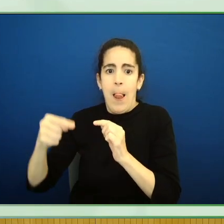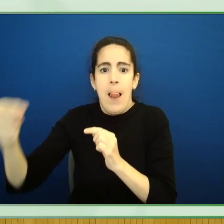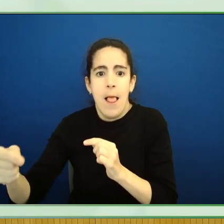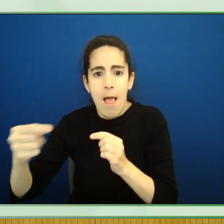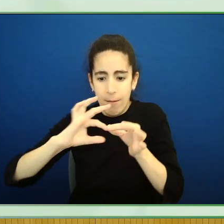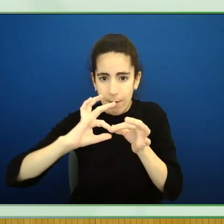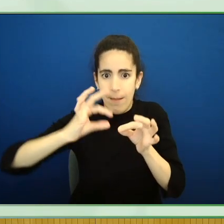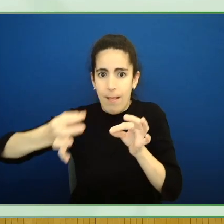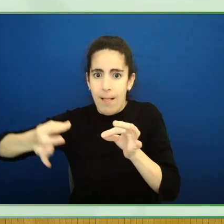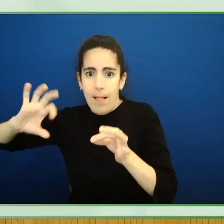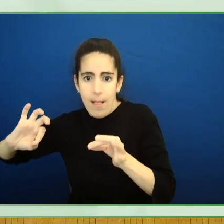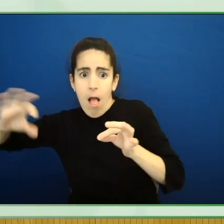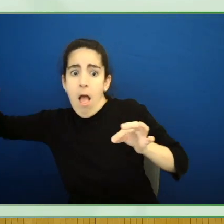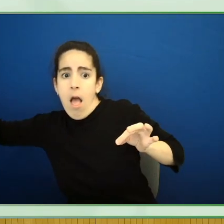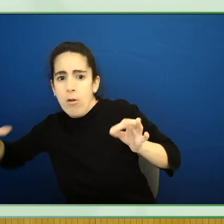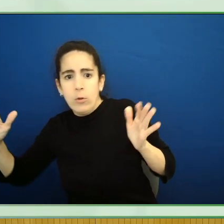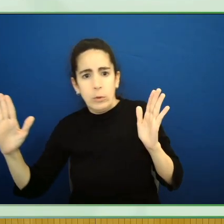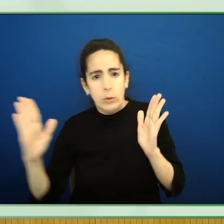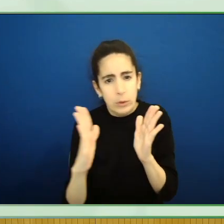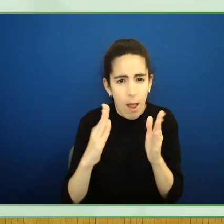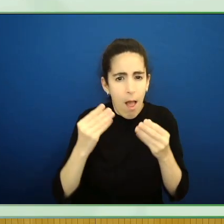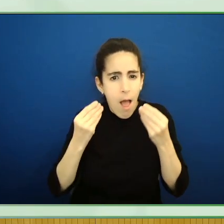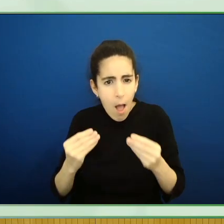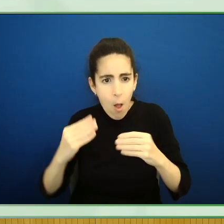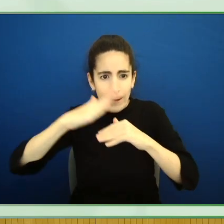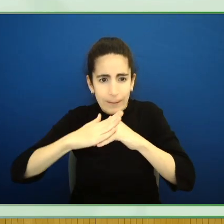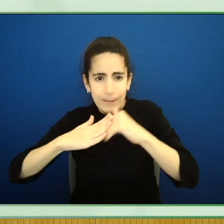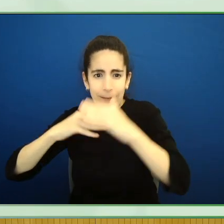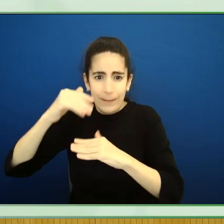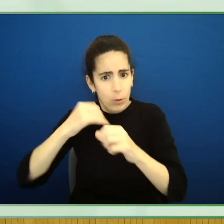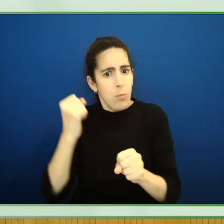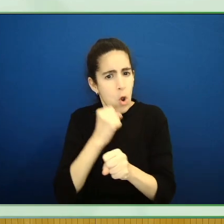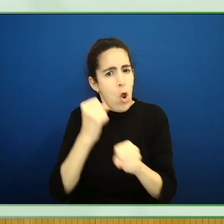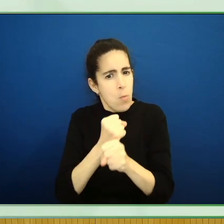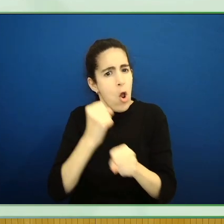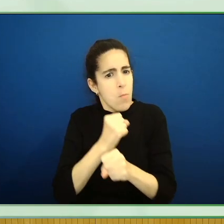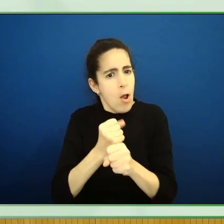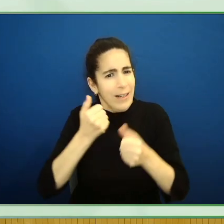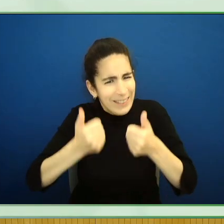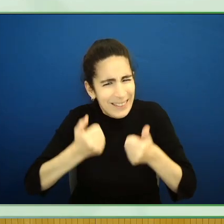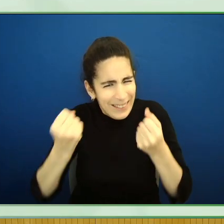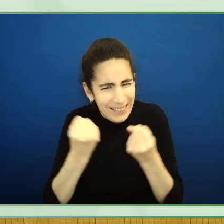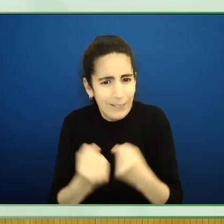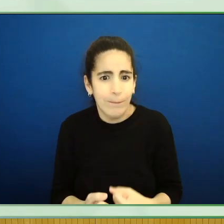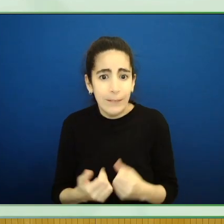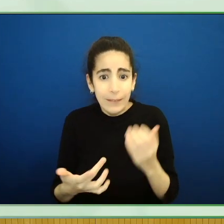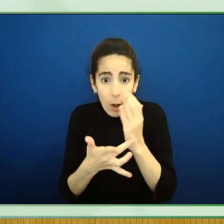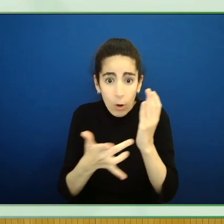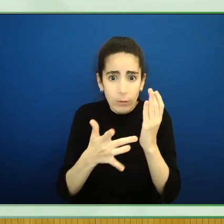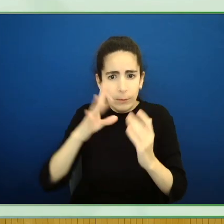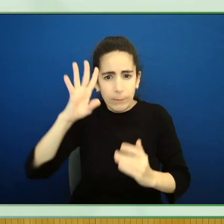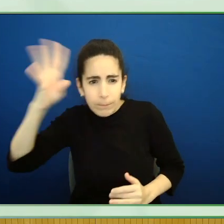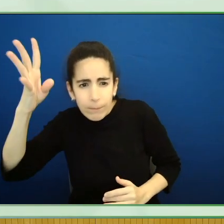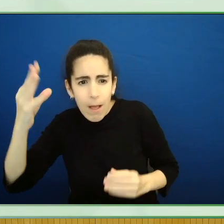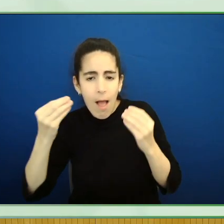different pieces of the supply chain, particularly on product support, availability of spare parts, and provision